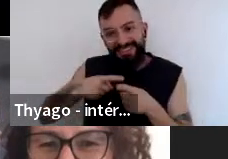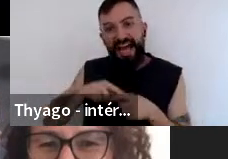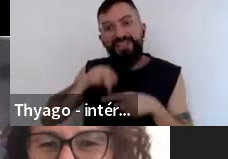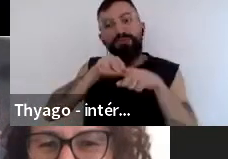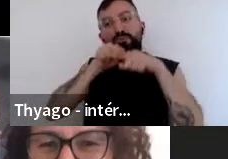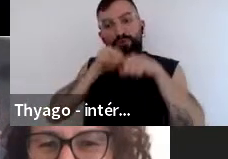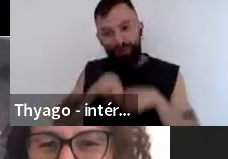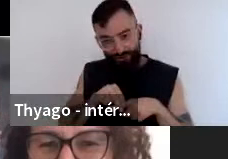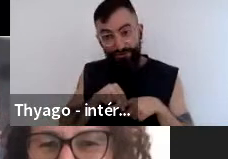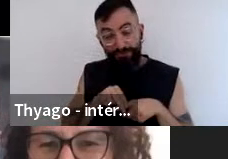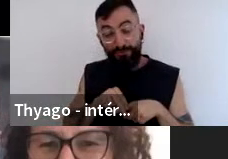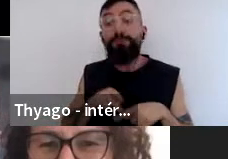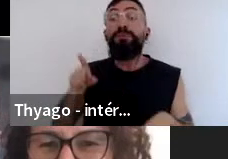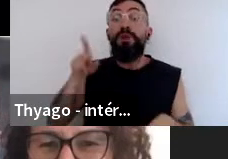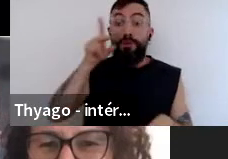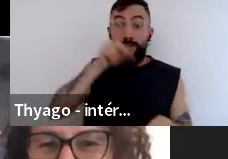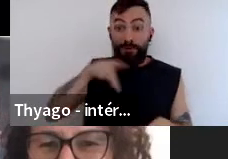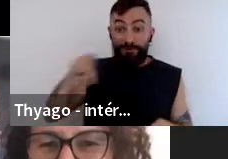Dick's